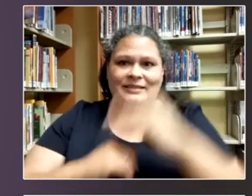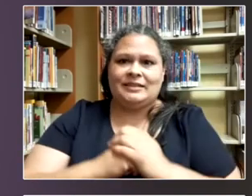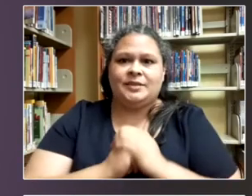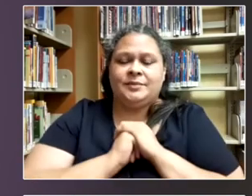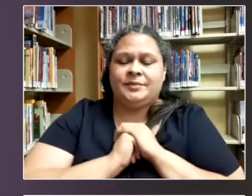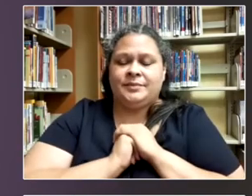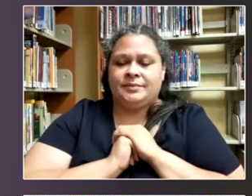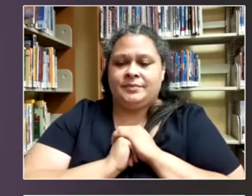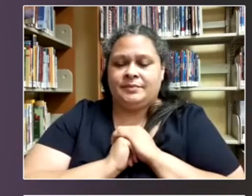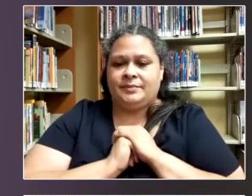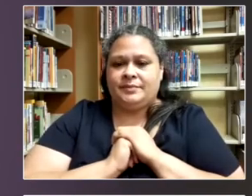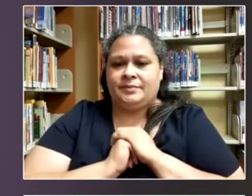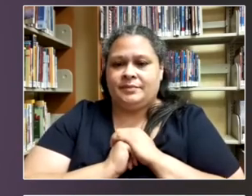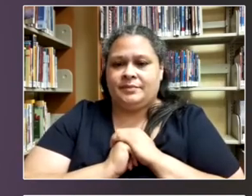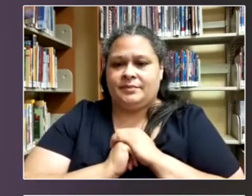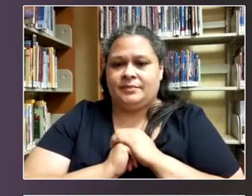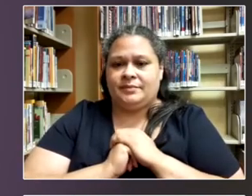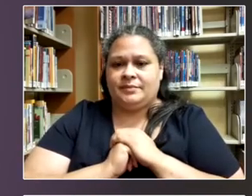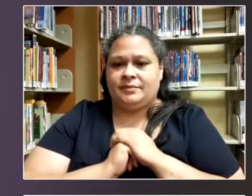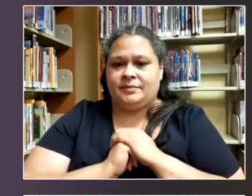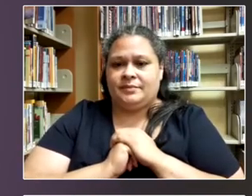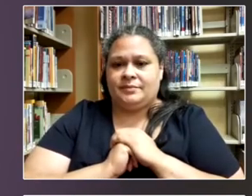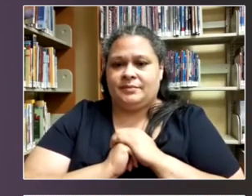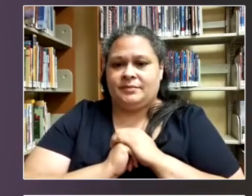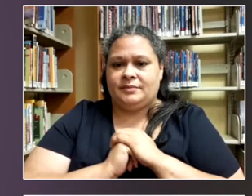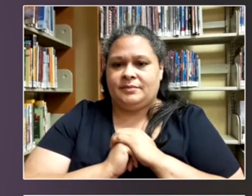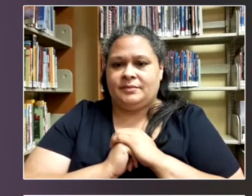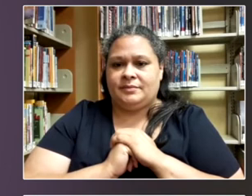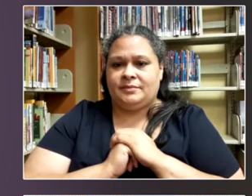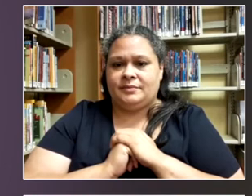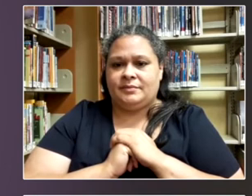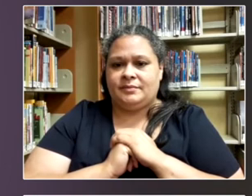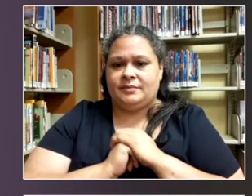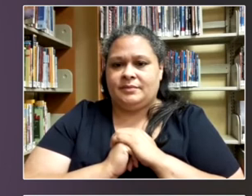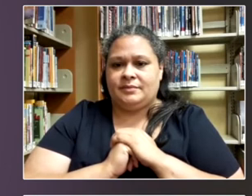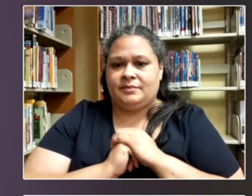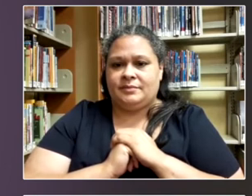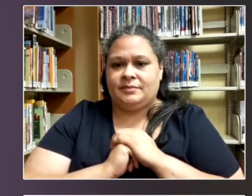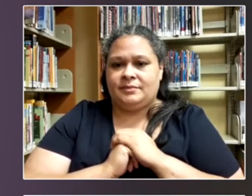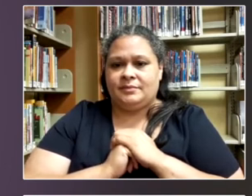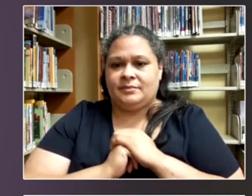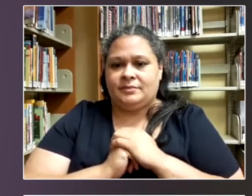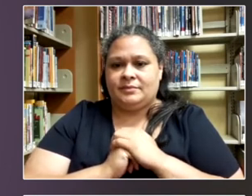Ábrete a jugar. En el juego vemos errores como escalones a la realización.